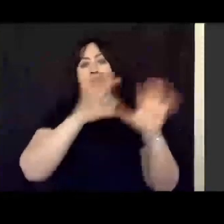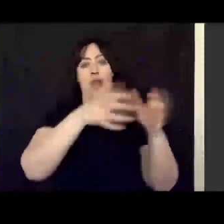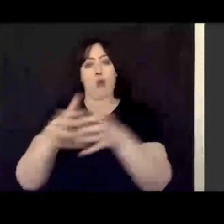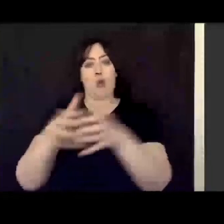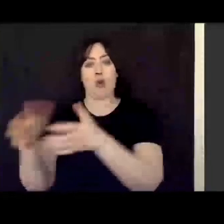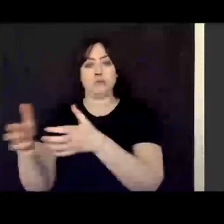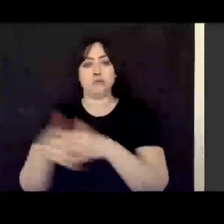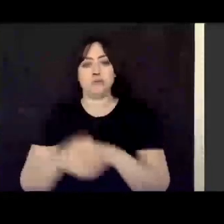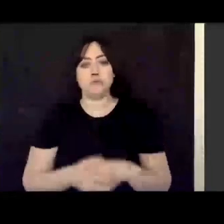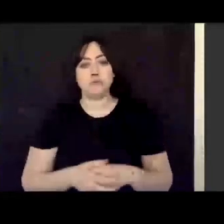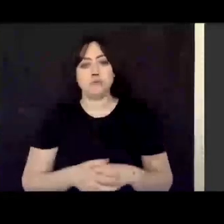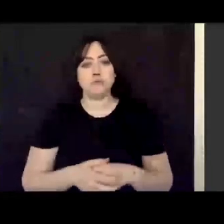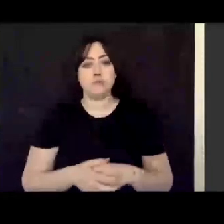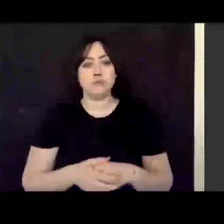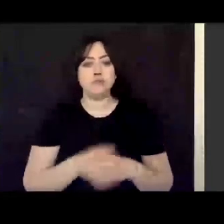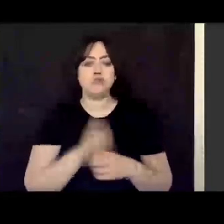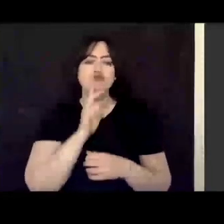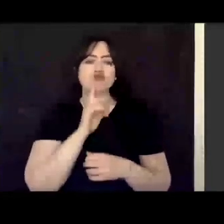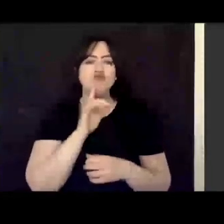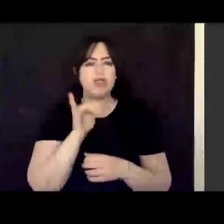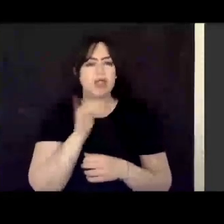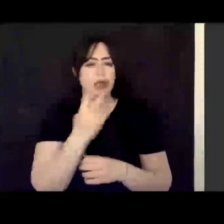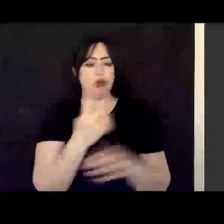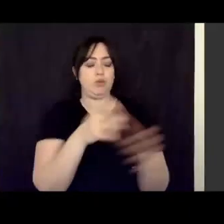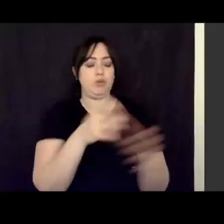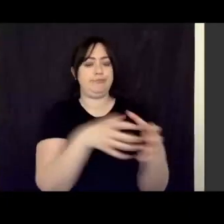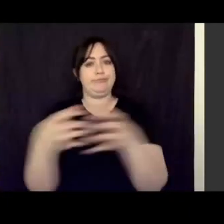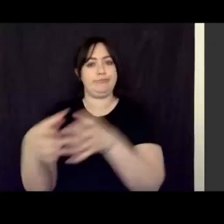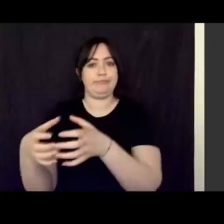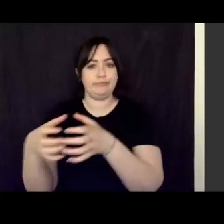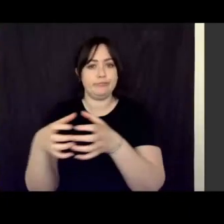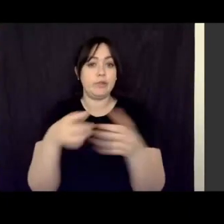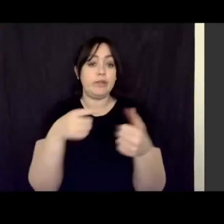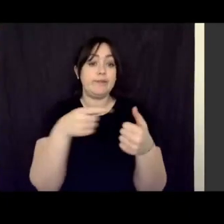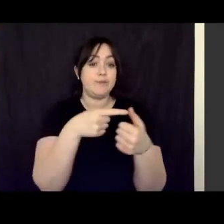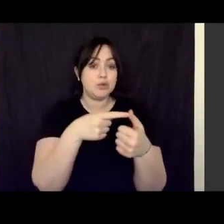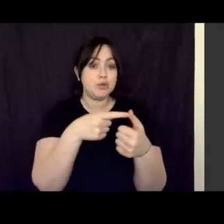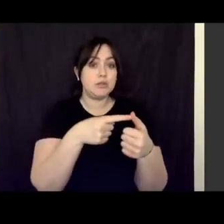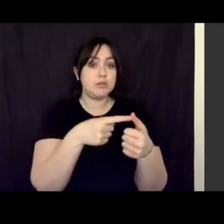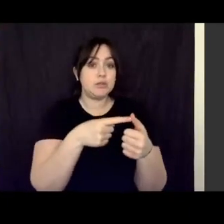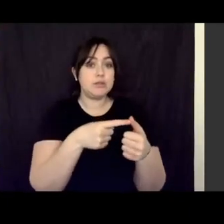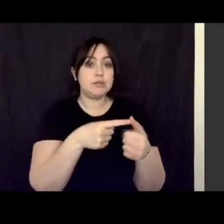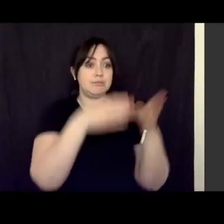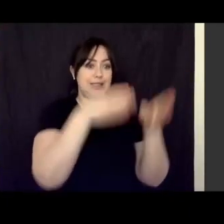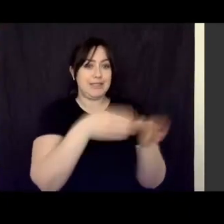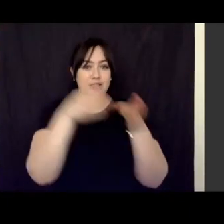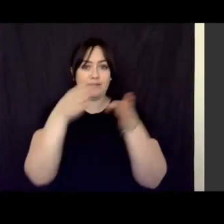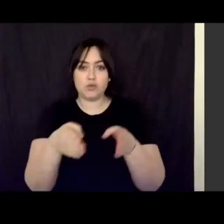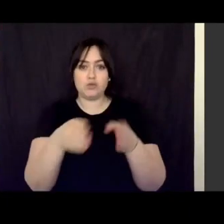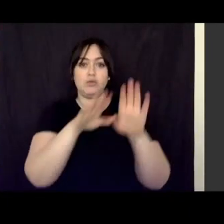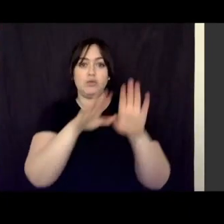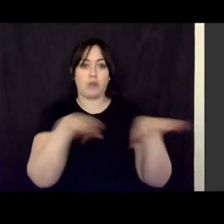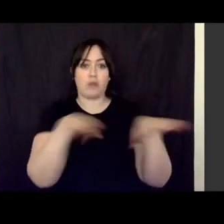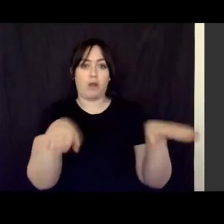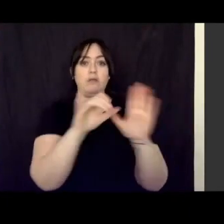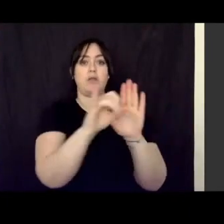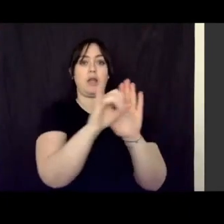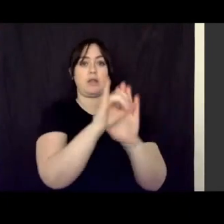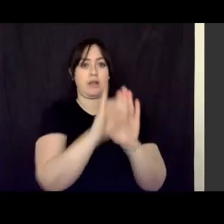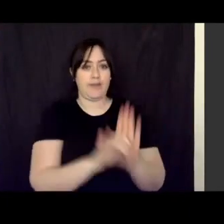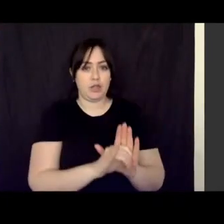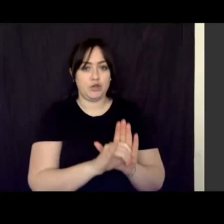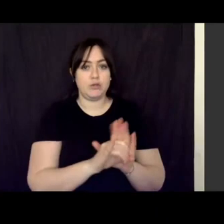They really fall into 2 main types. The first are individual child identification, and the second is prevalence